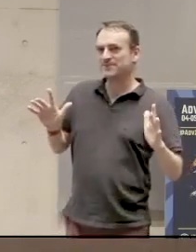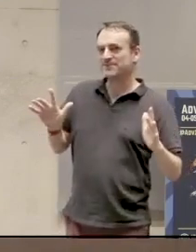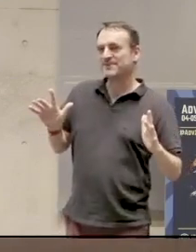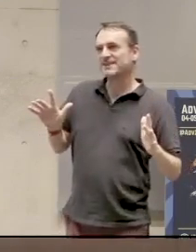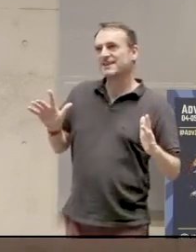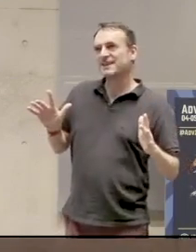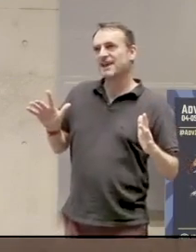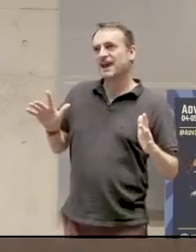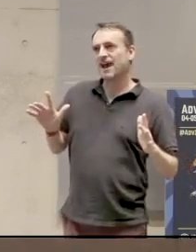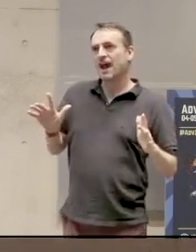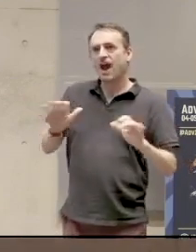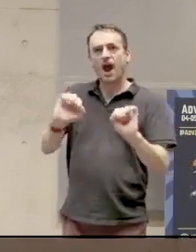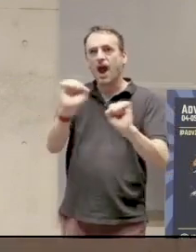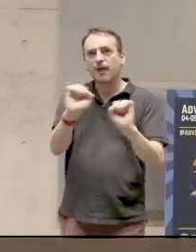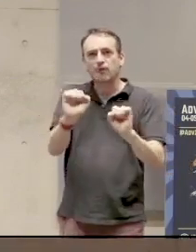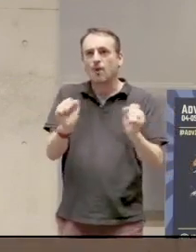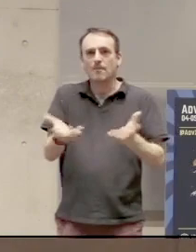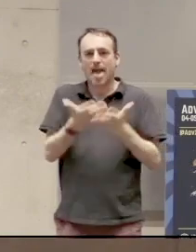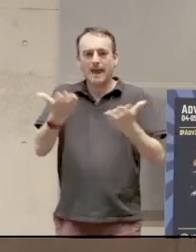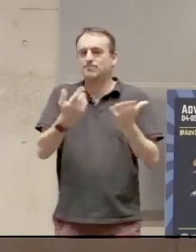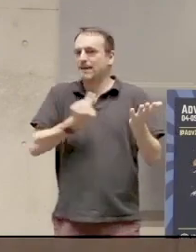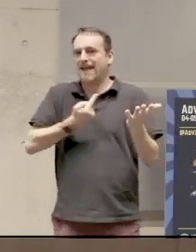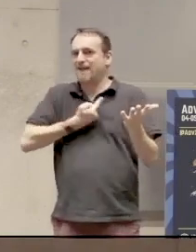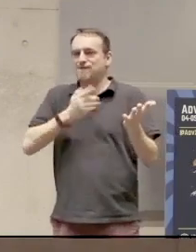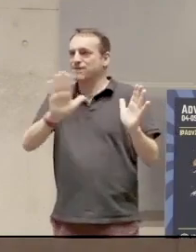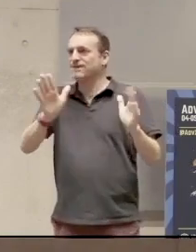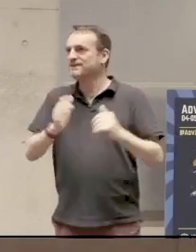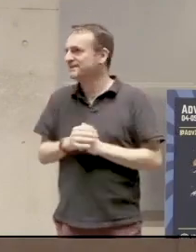I haven't played it for an answer. Thank you.